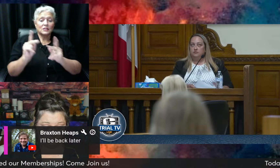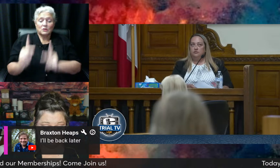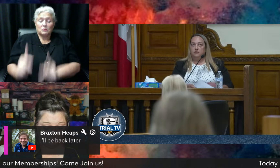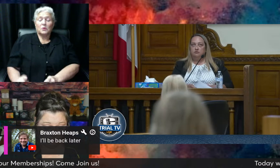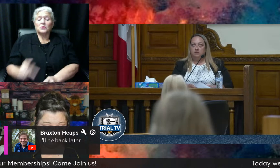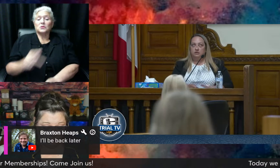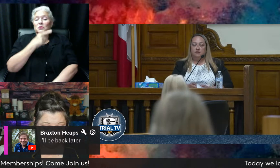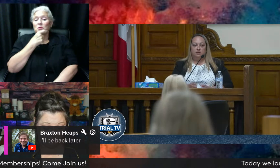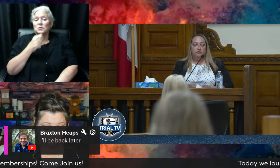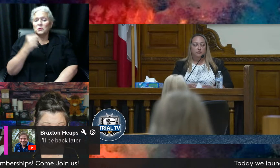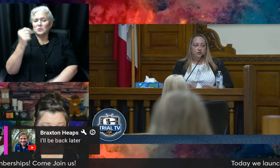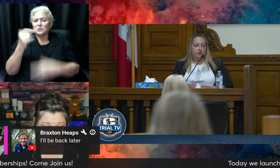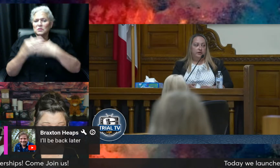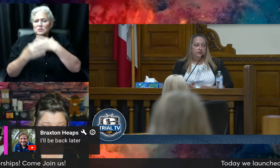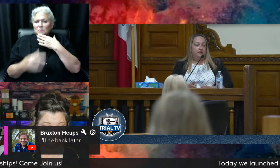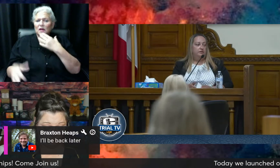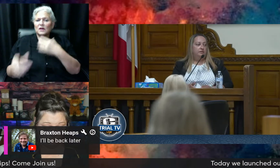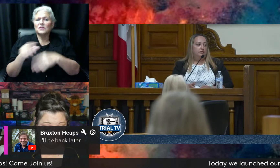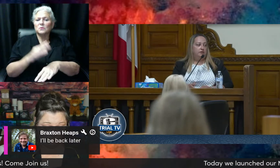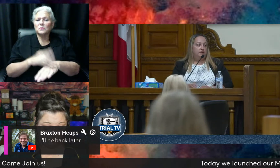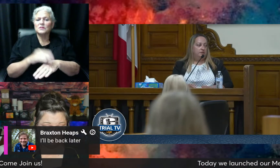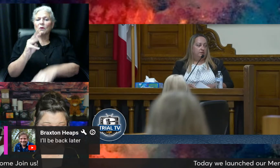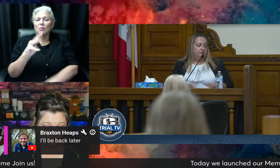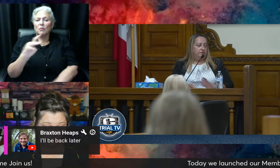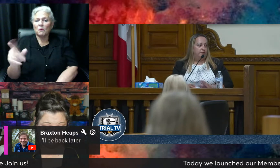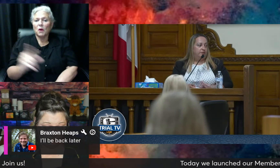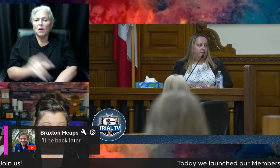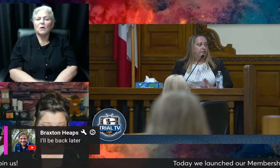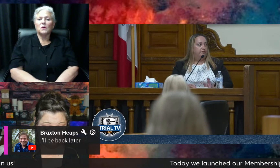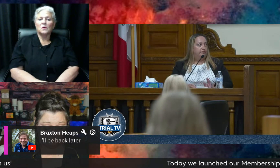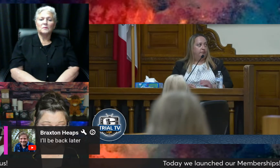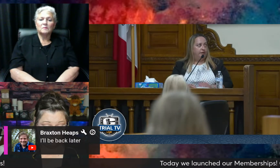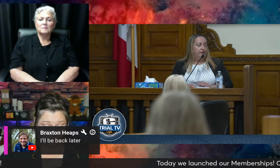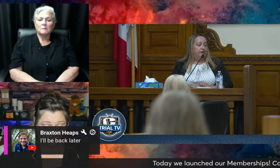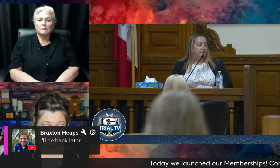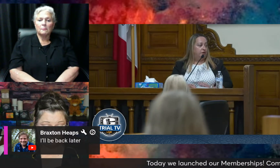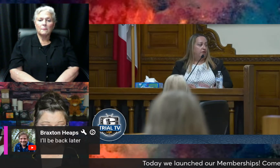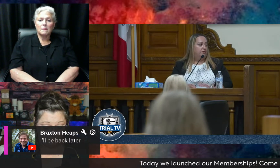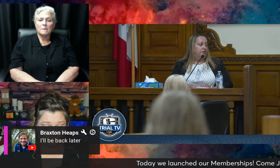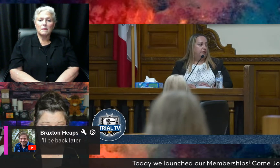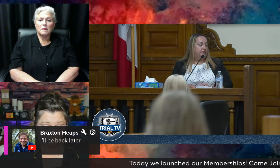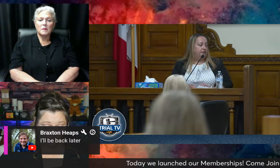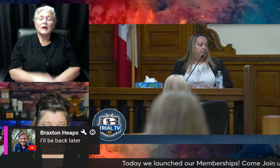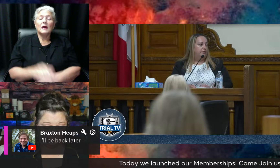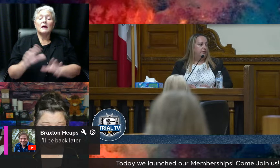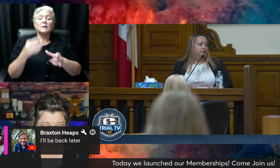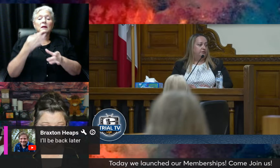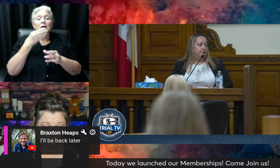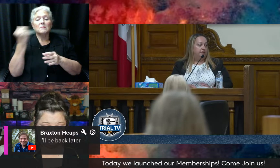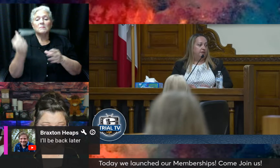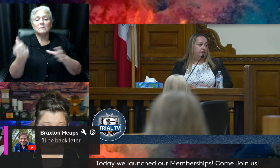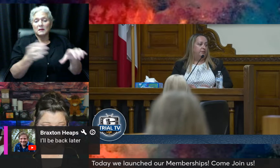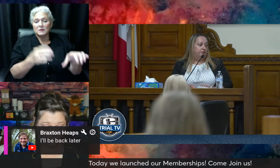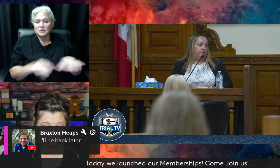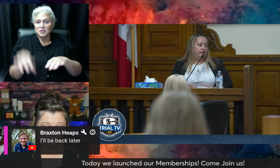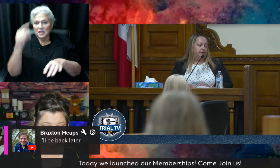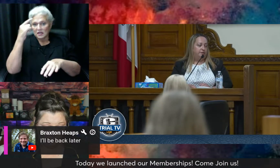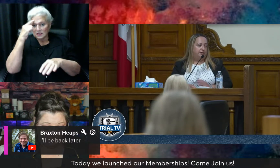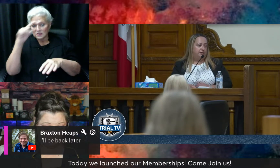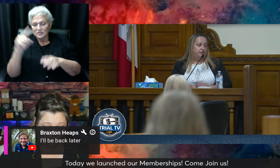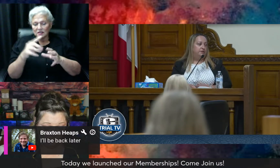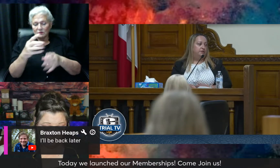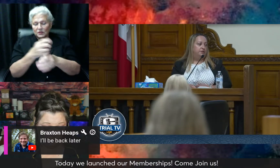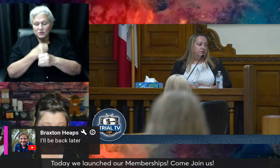makes sense. Yes, I think it would be more likely in this for blood on a wall when you take a sample for the DNA